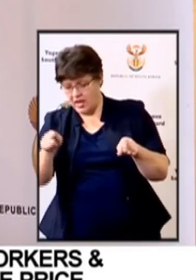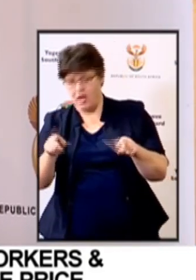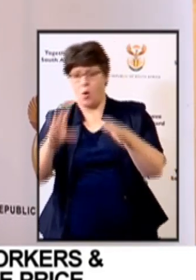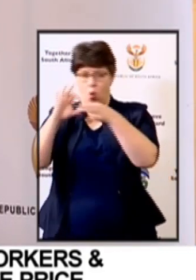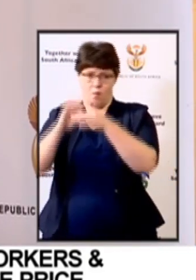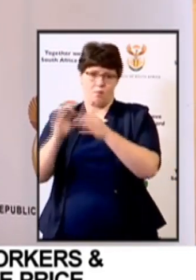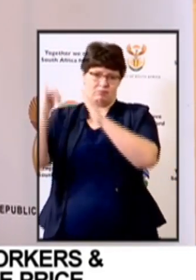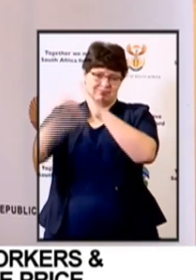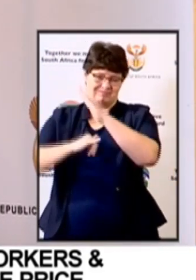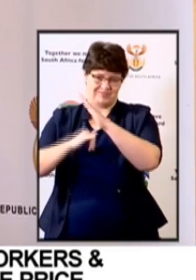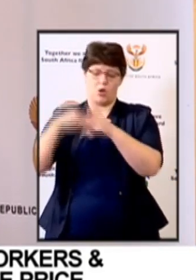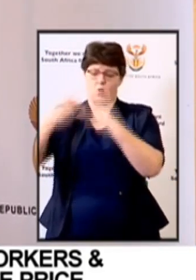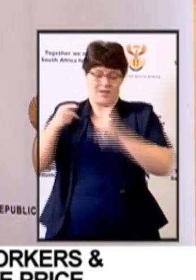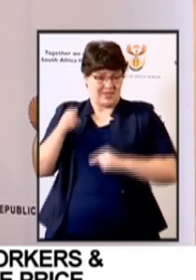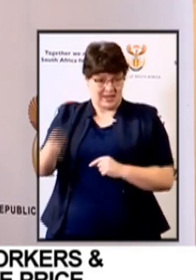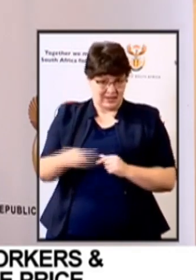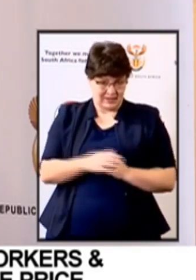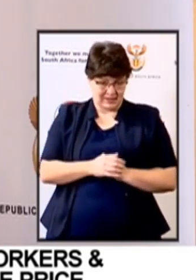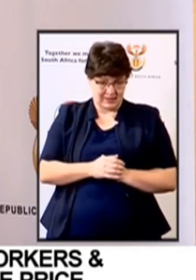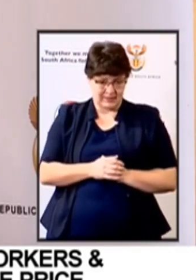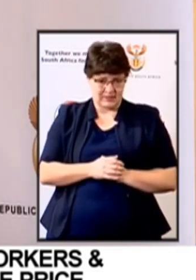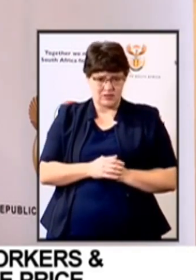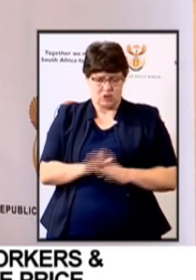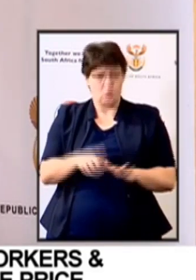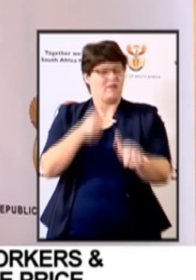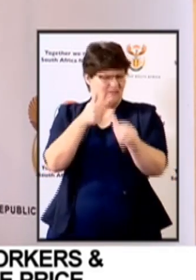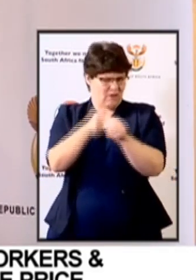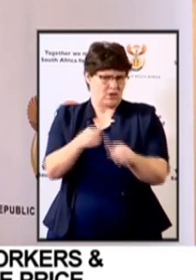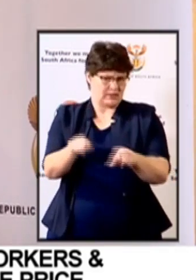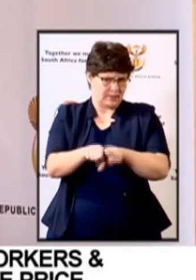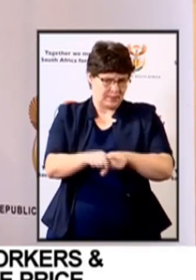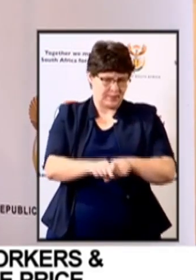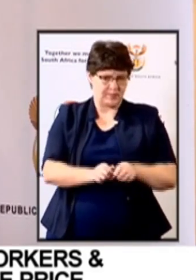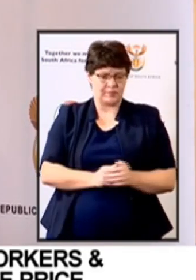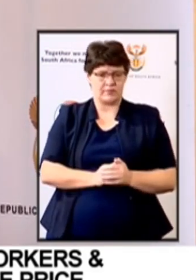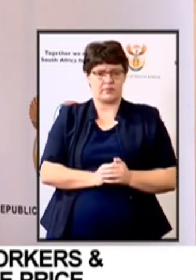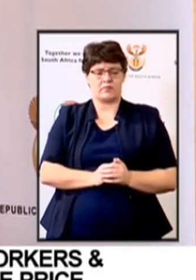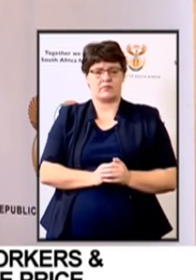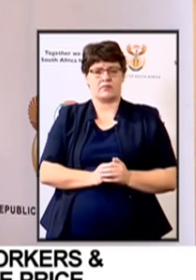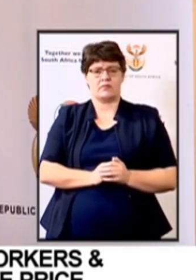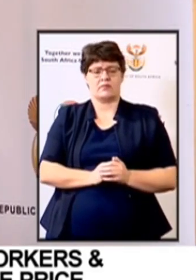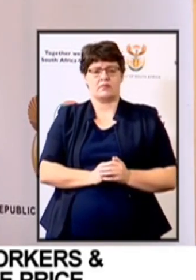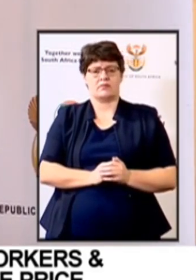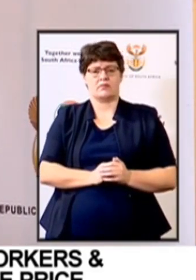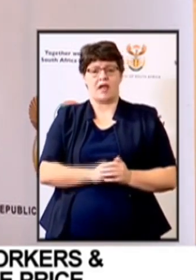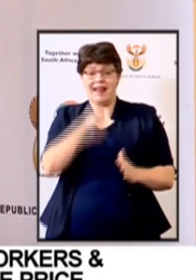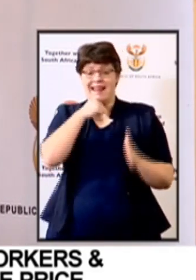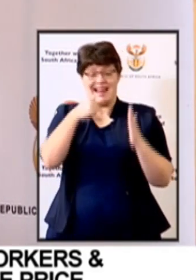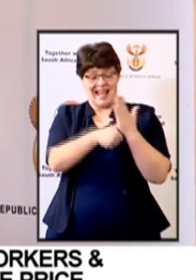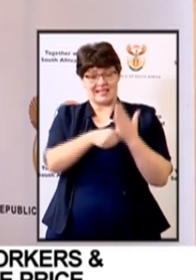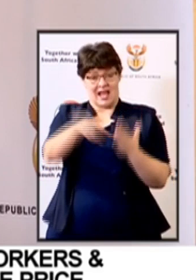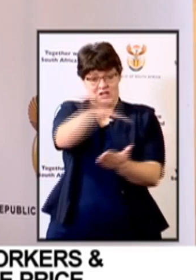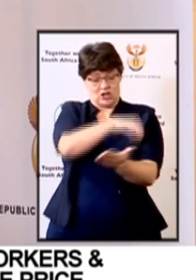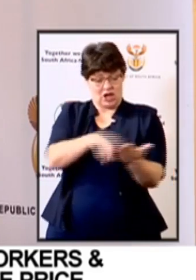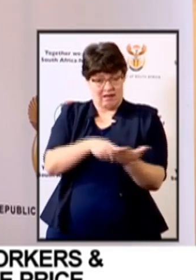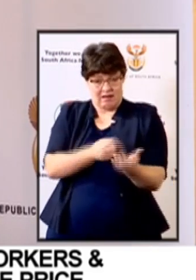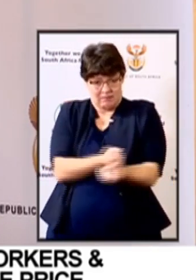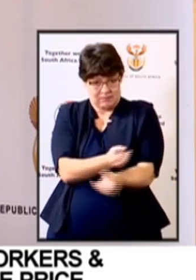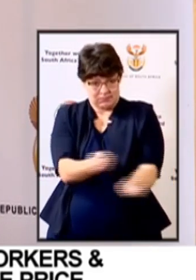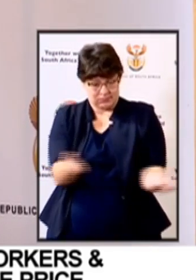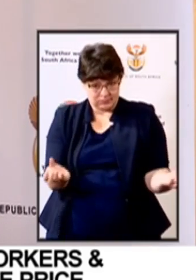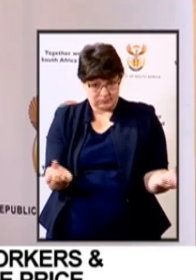home. We will be embarking on that one. These circulars